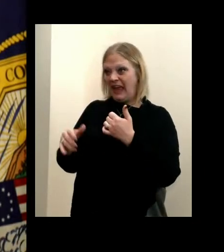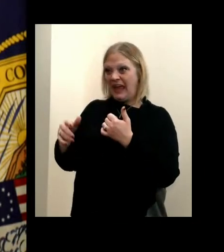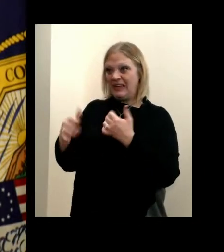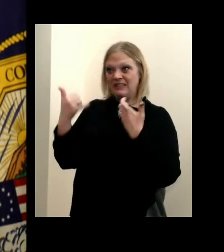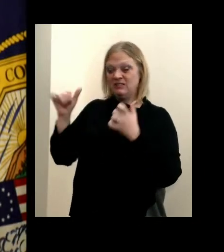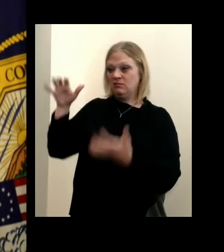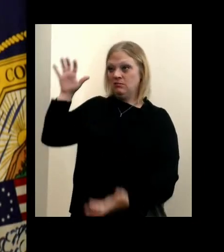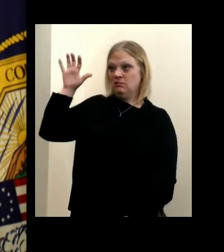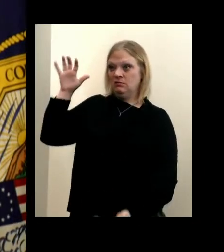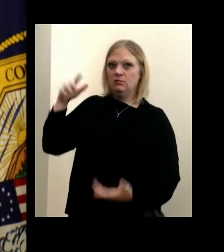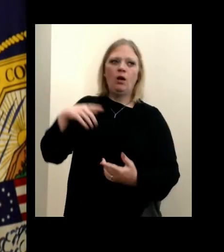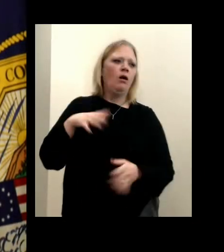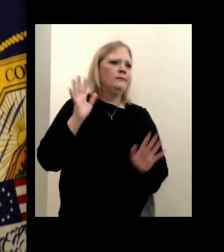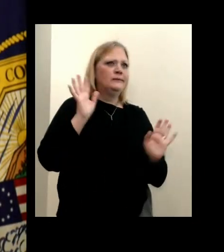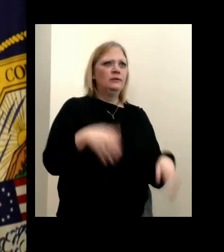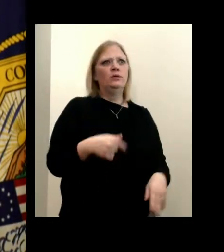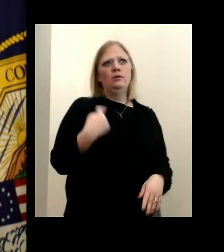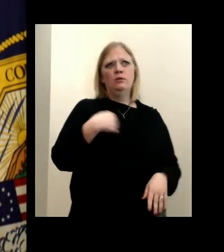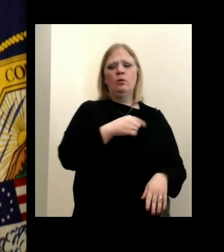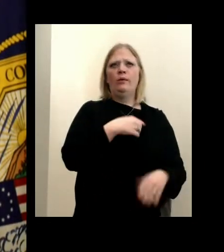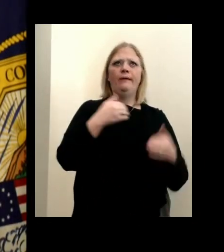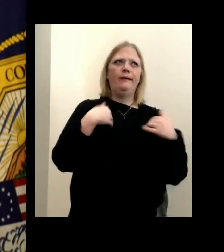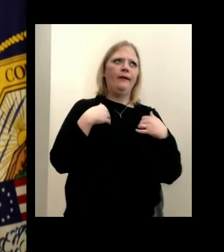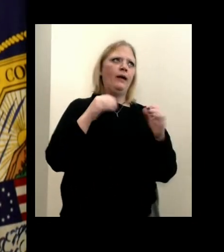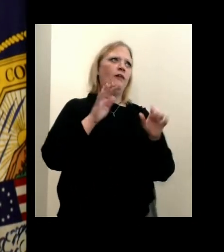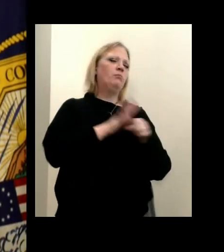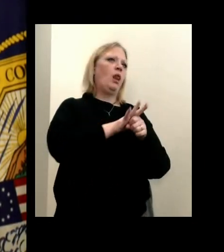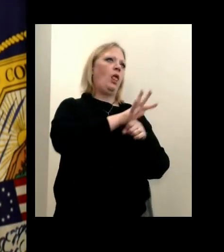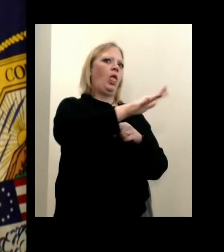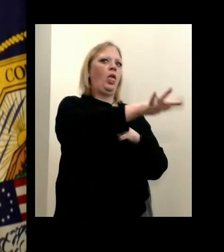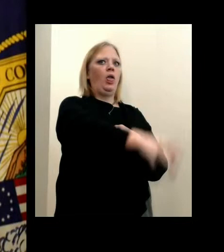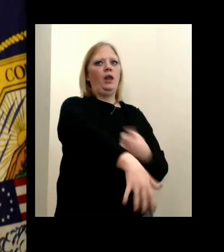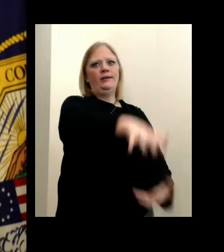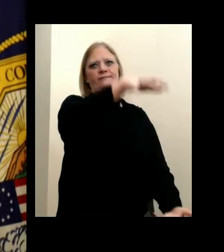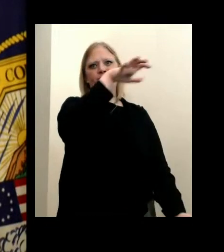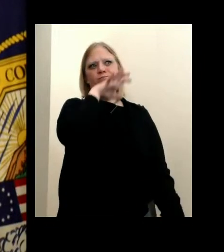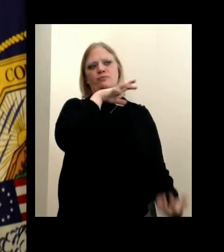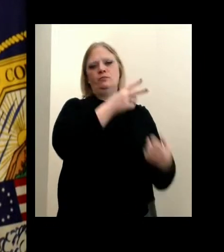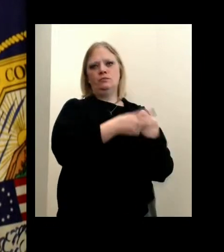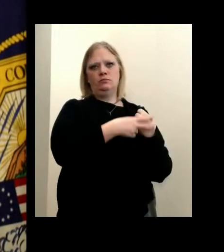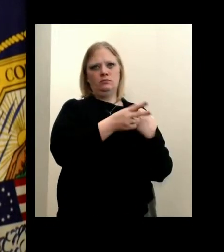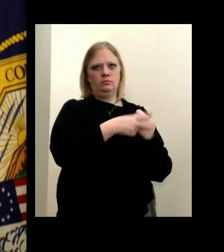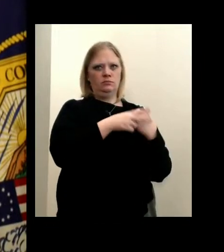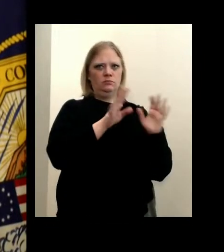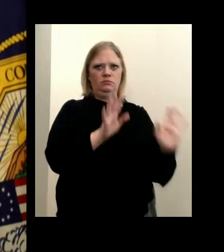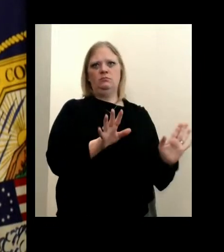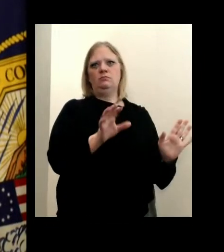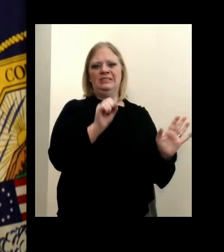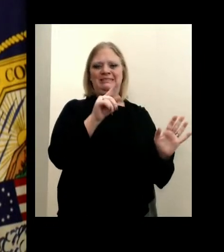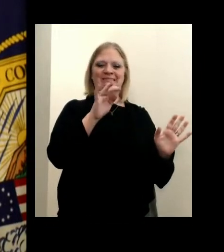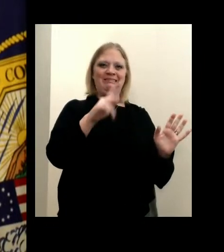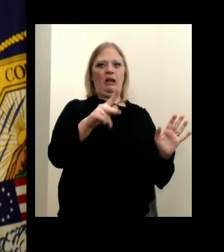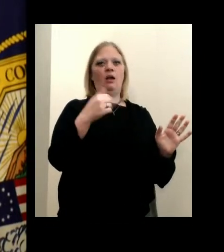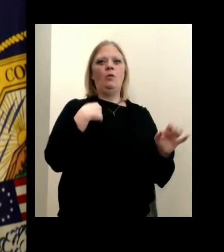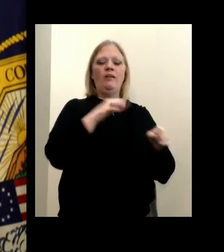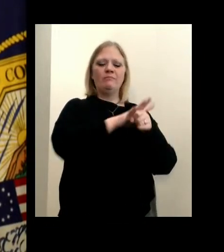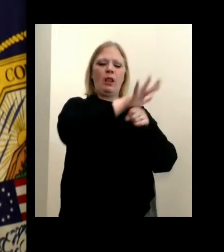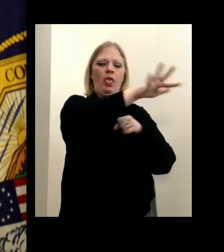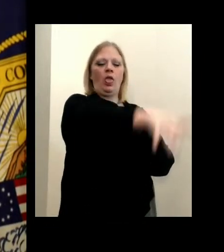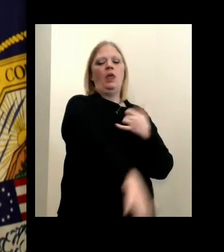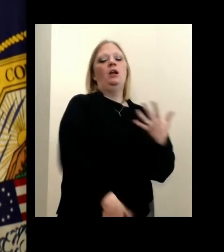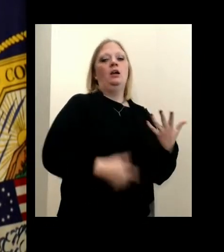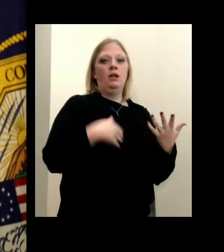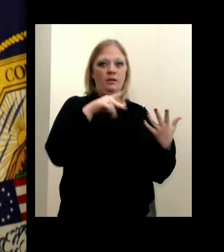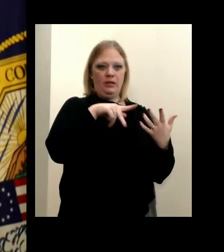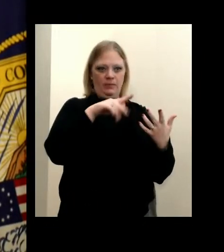We are well stocked with PPE. We have more than sufficient supply for PPE, because we were